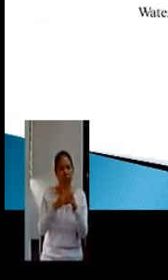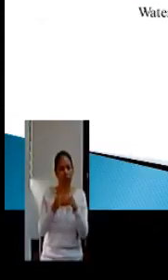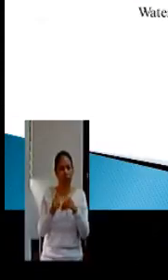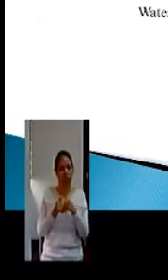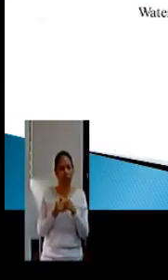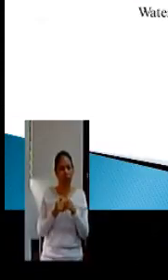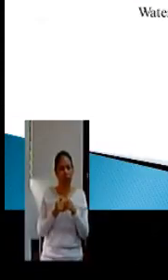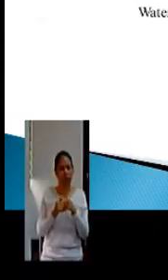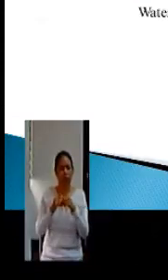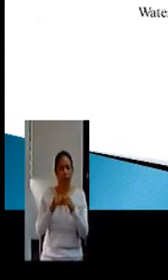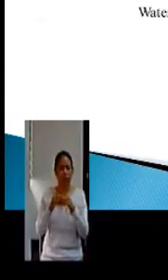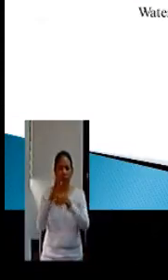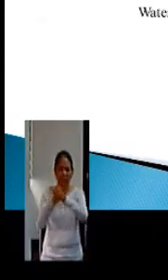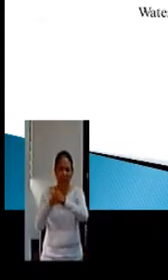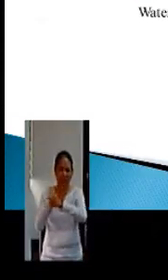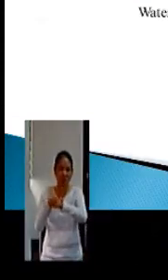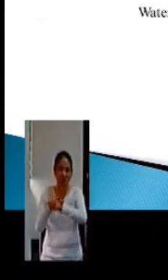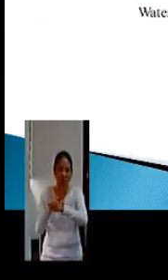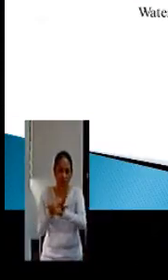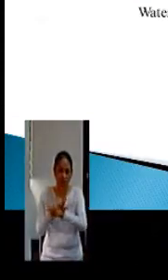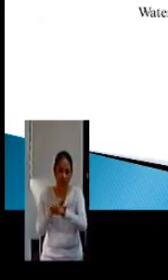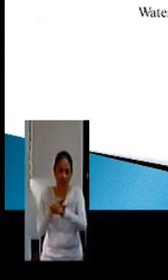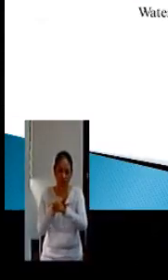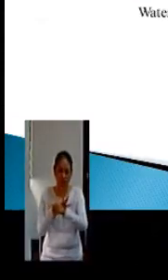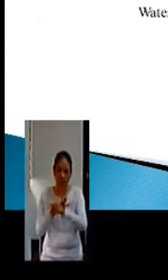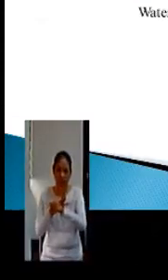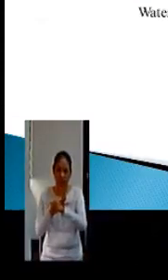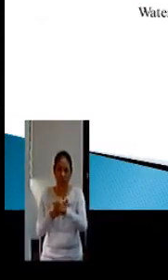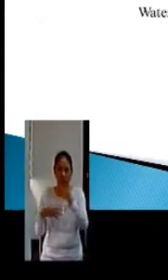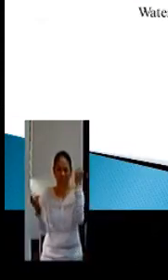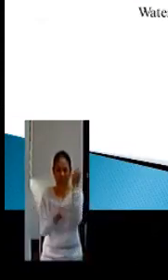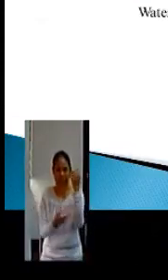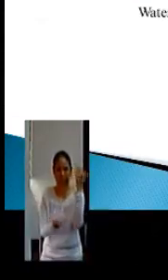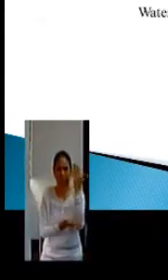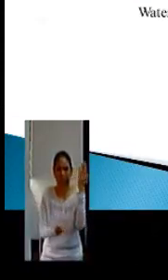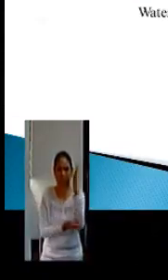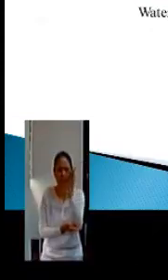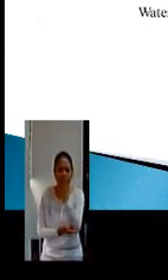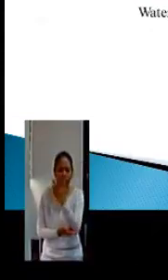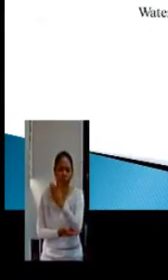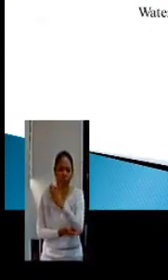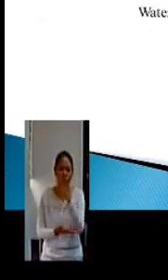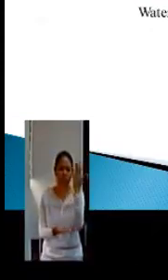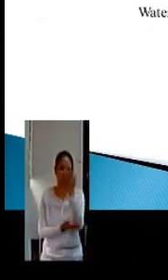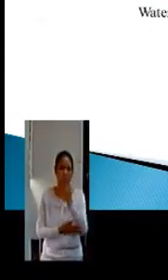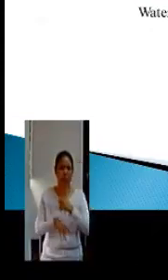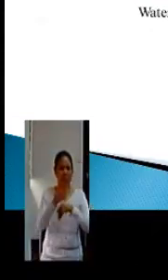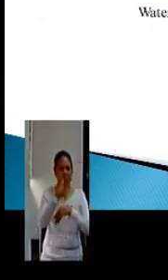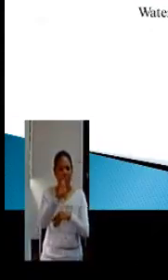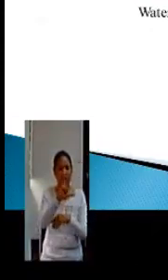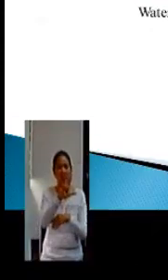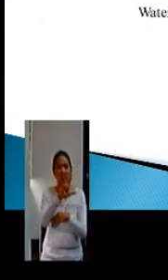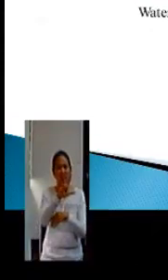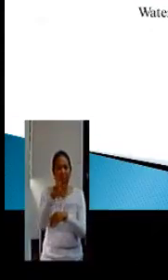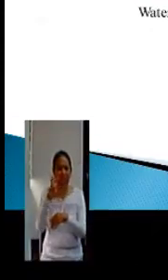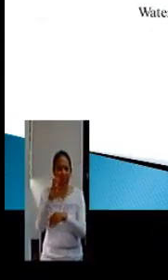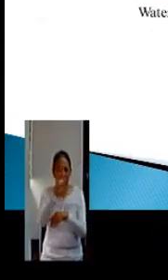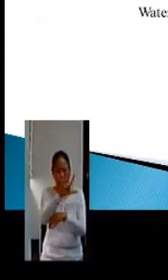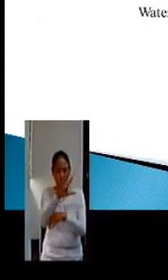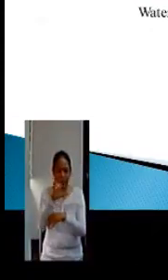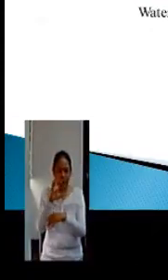yung mga woods namin, we cut them, we cut 300 to 500 logs in order to build kasi yun yung